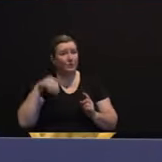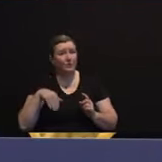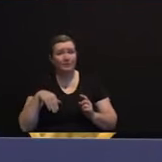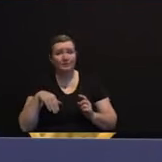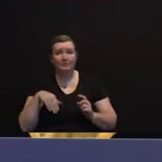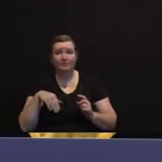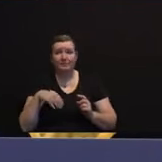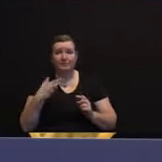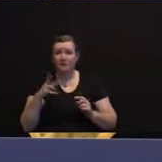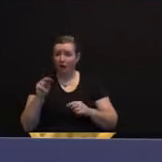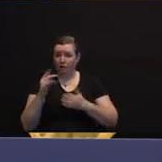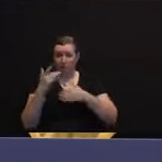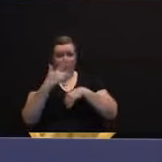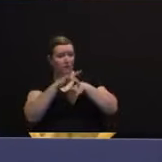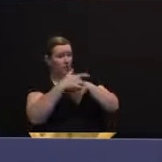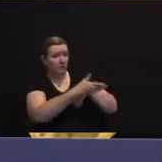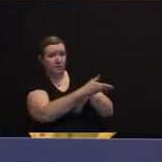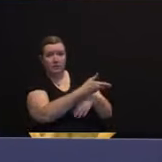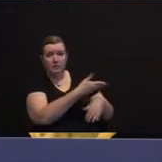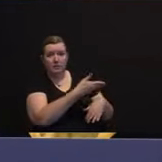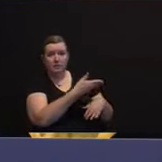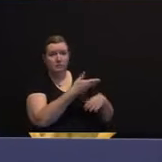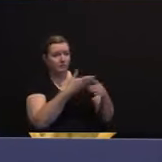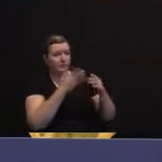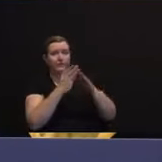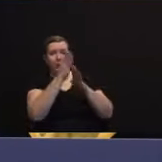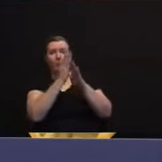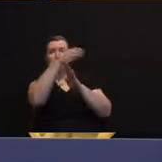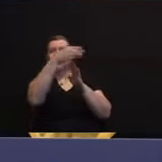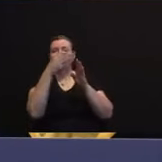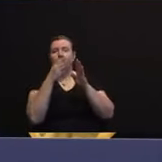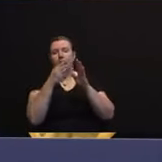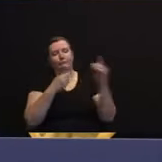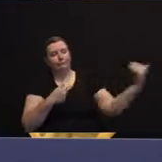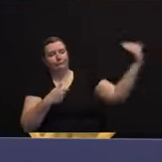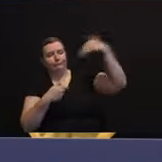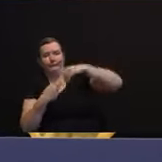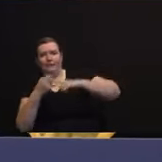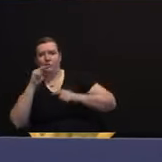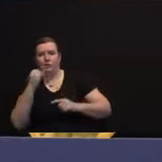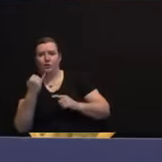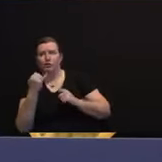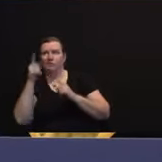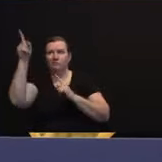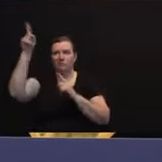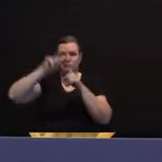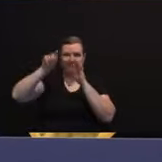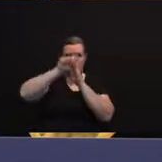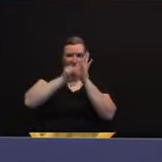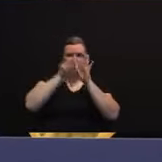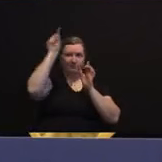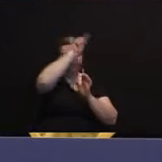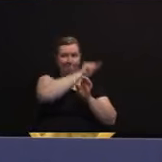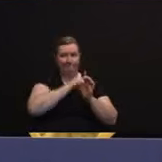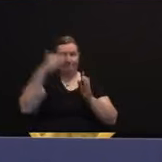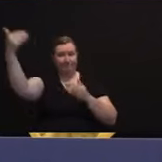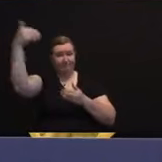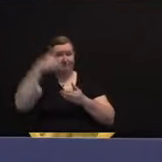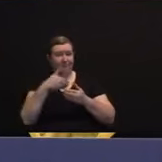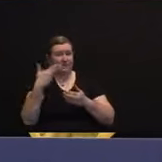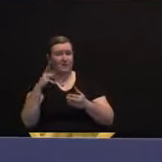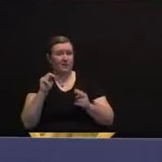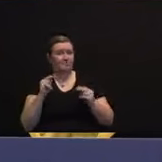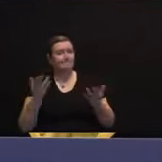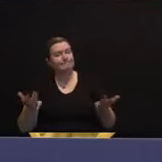not an island on this one, and we're also not an island in terms of the contributing factors, loss